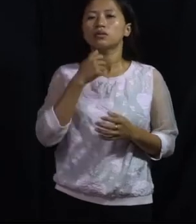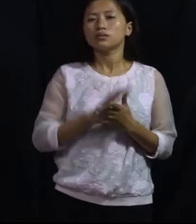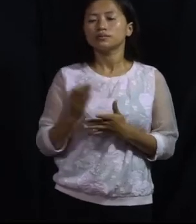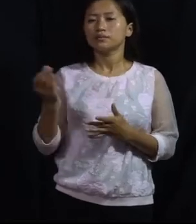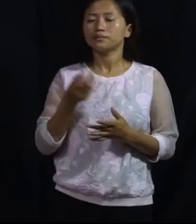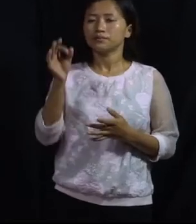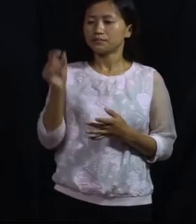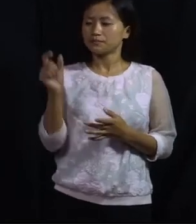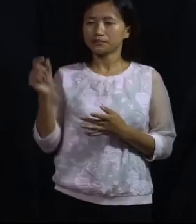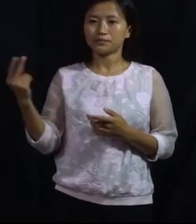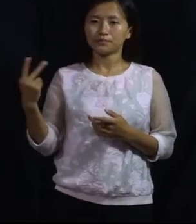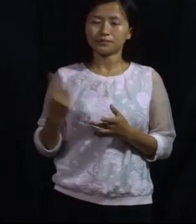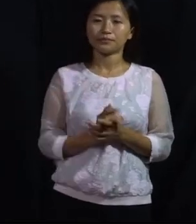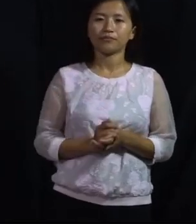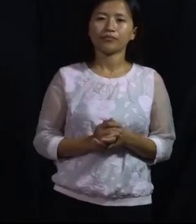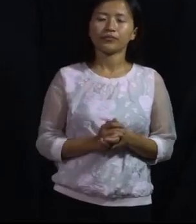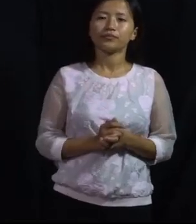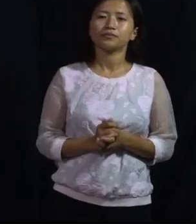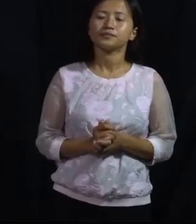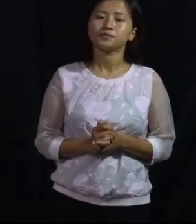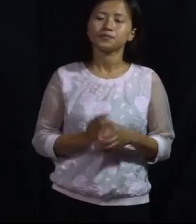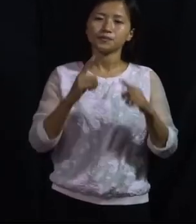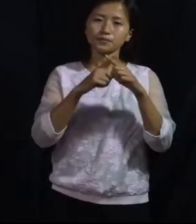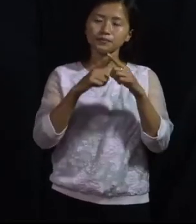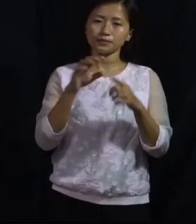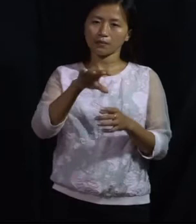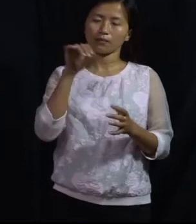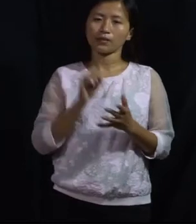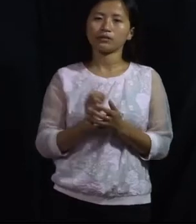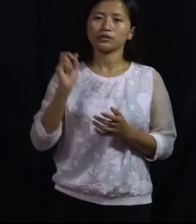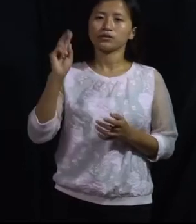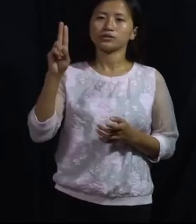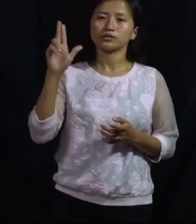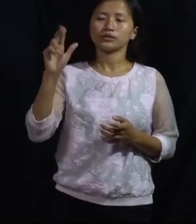partners in their all profit sharing ratio. So X gets